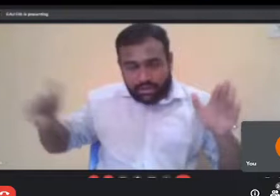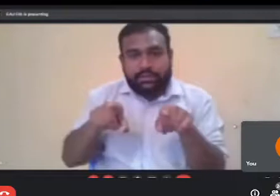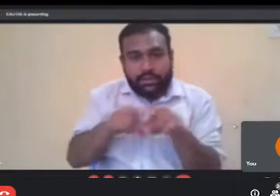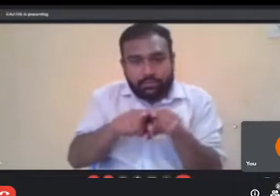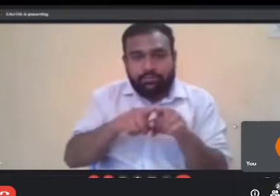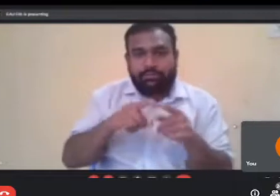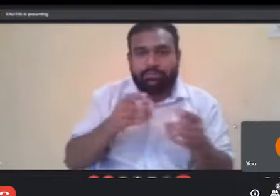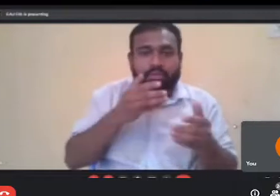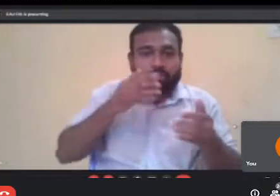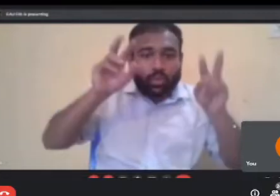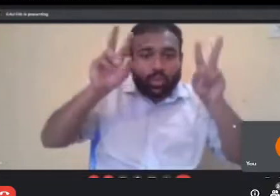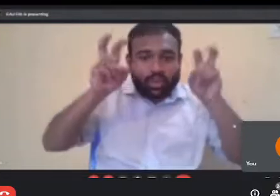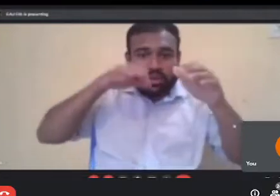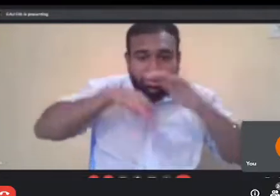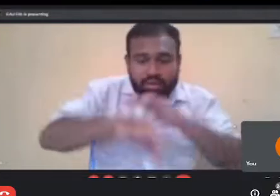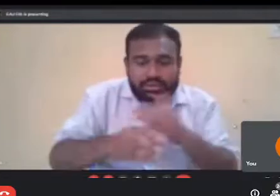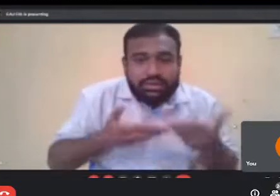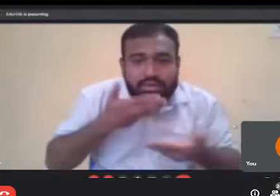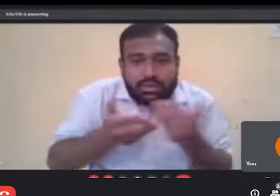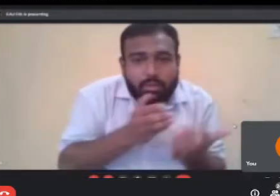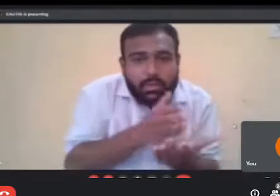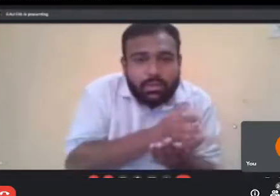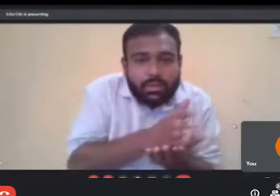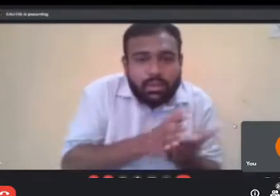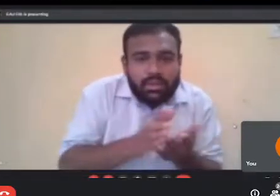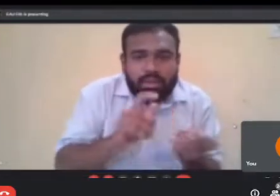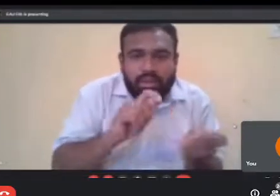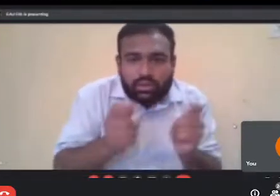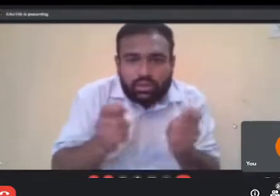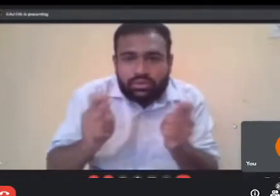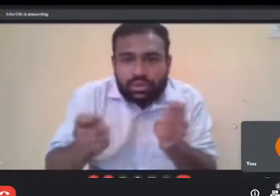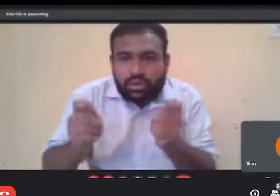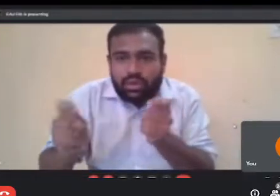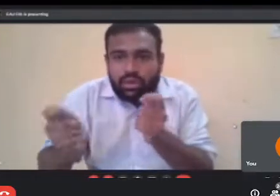memory, and we use the spaced repetition and modified